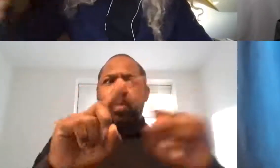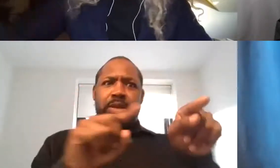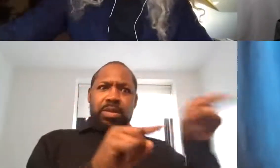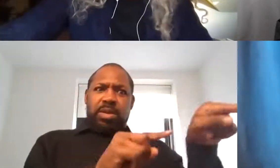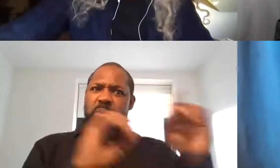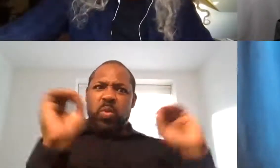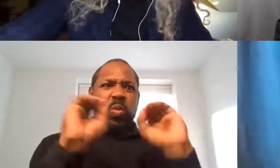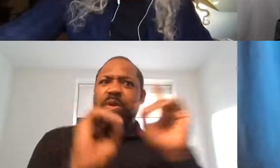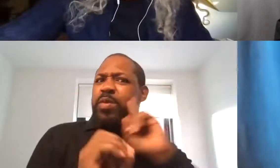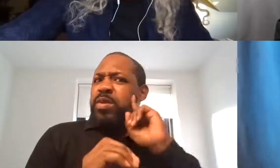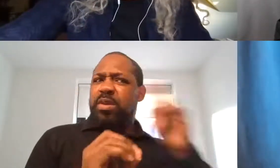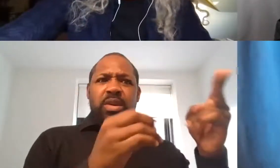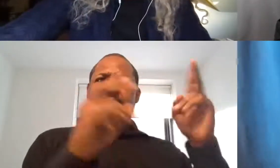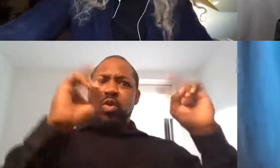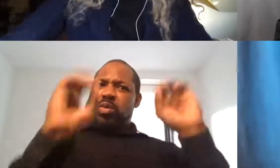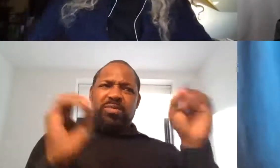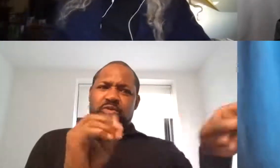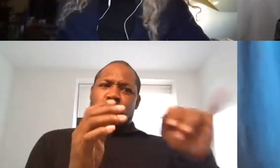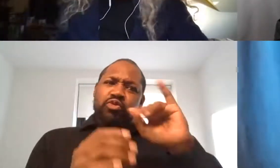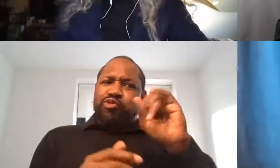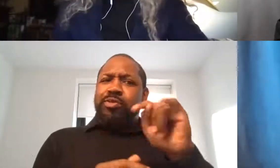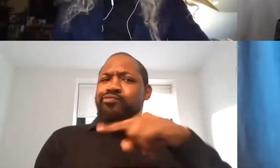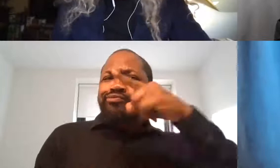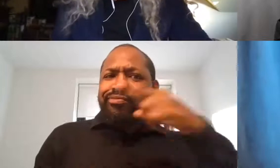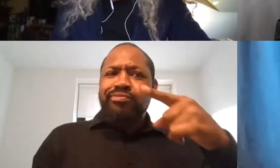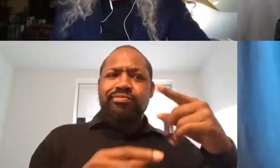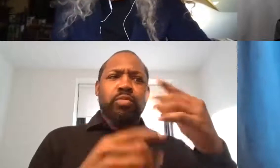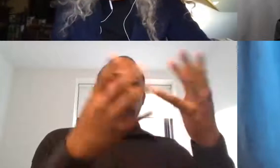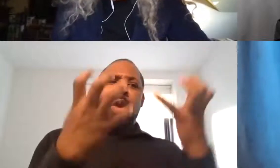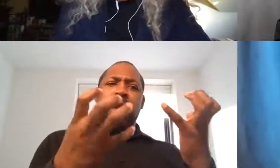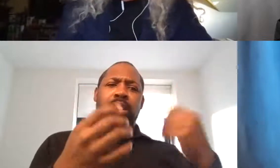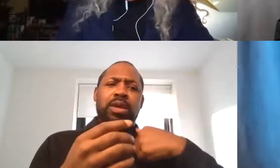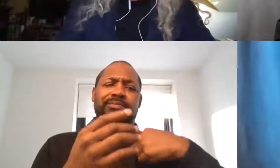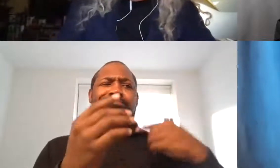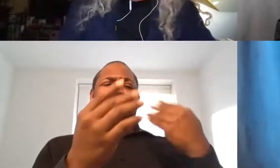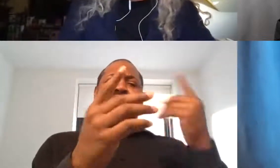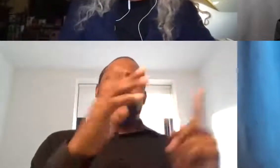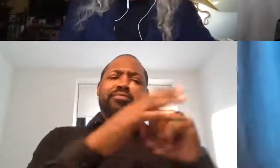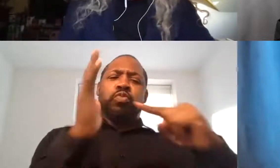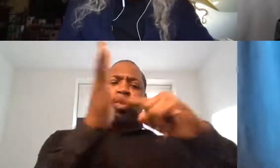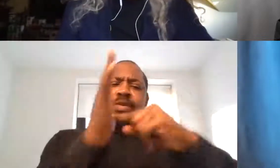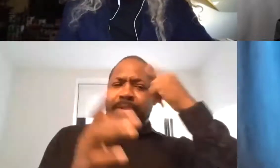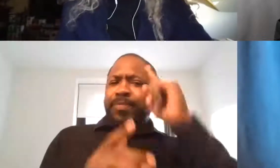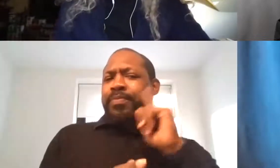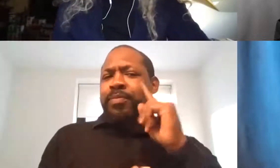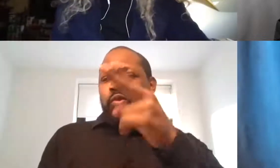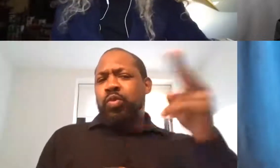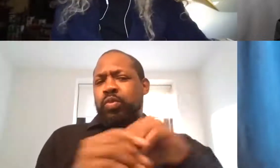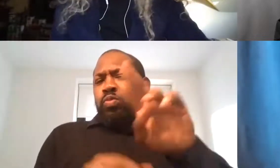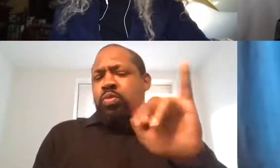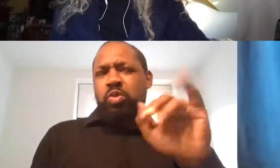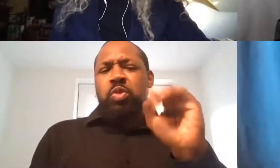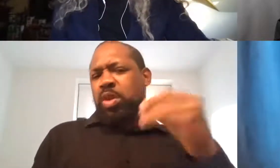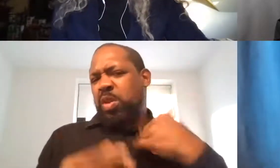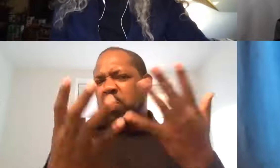on boards, but there's never been an executive director that has been on this particular board. There's always been hearing people on this